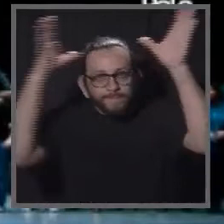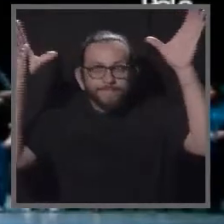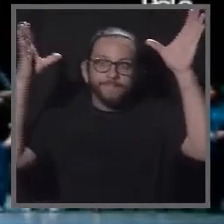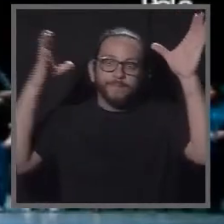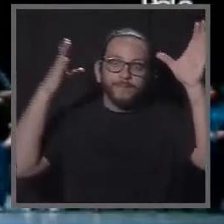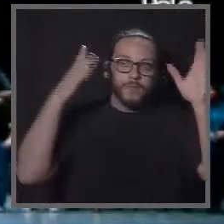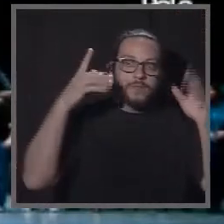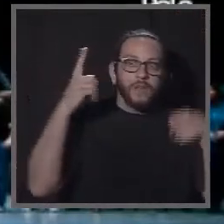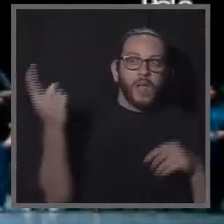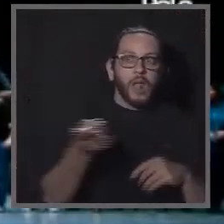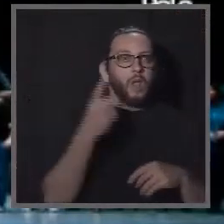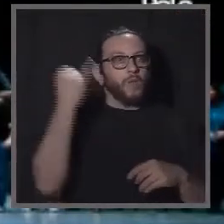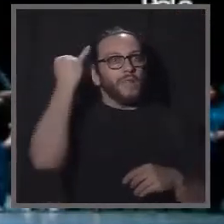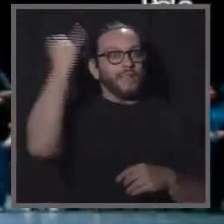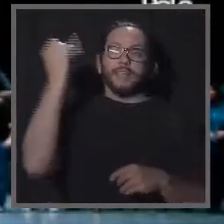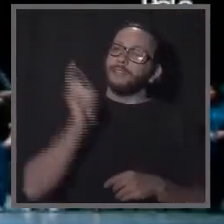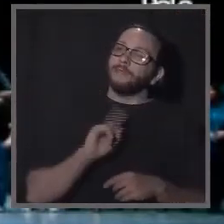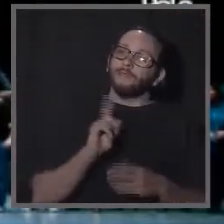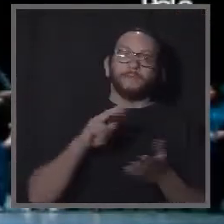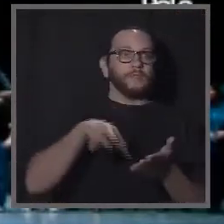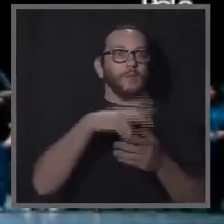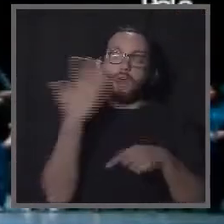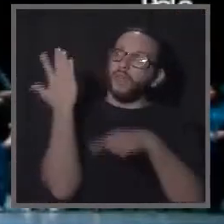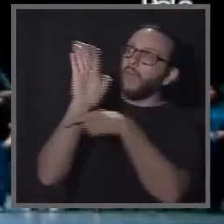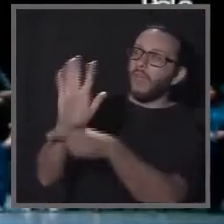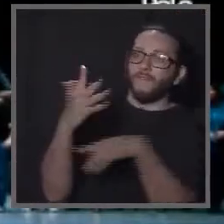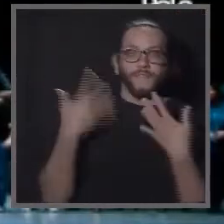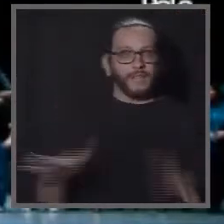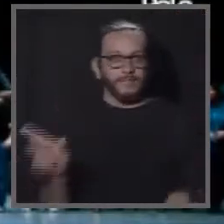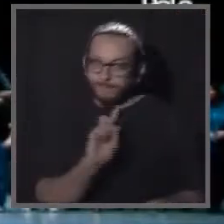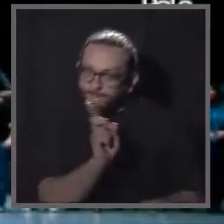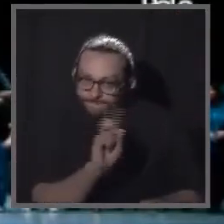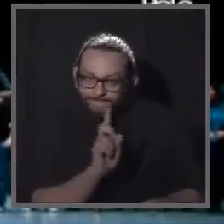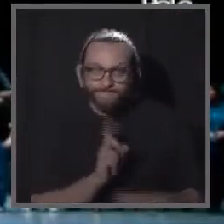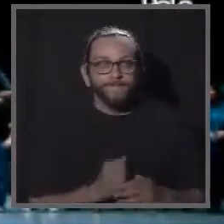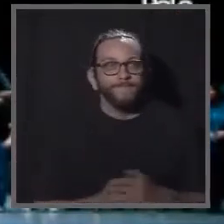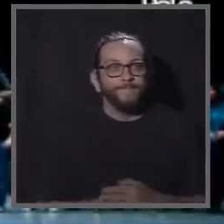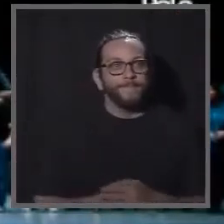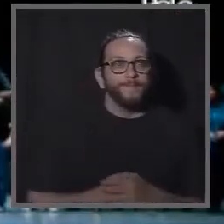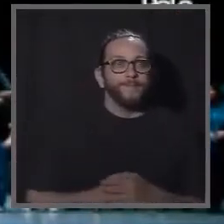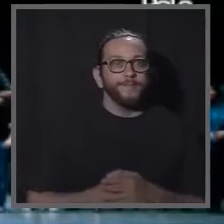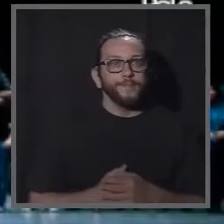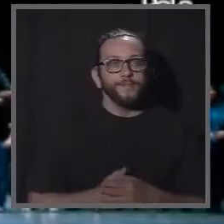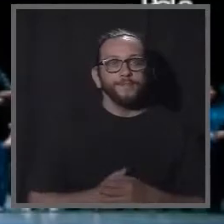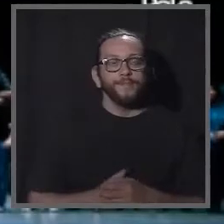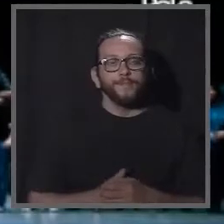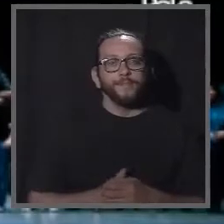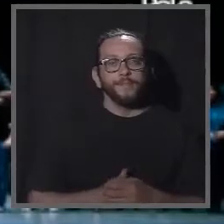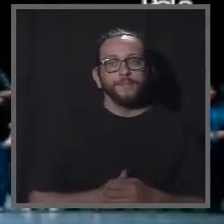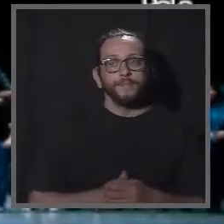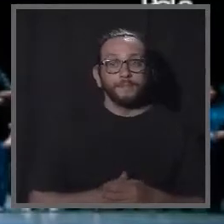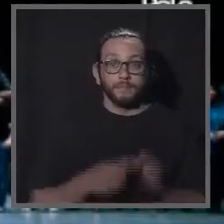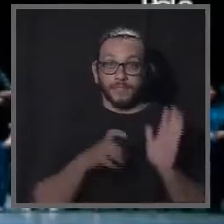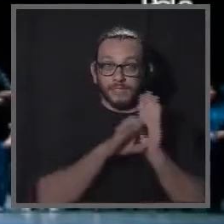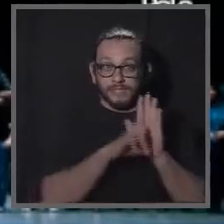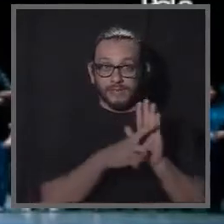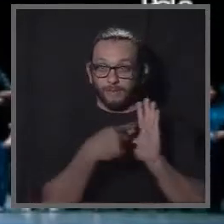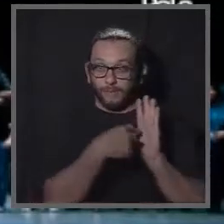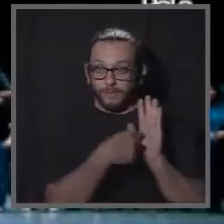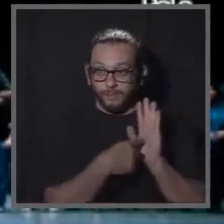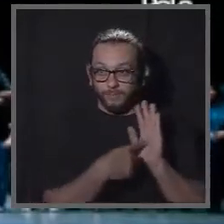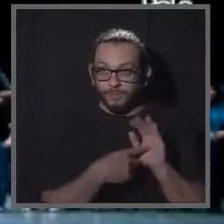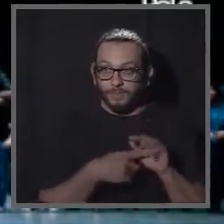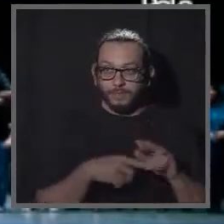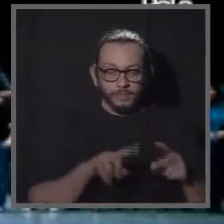that will be a more conventional idea rather than just showing a show. In these two